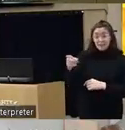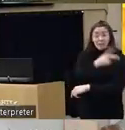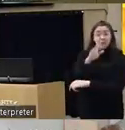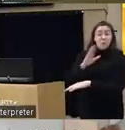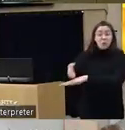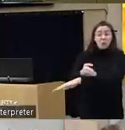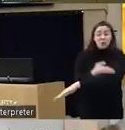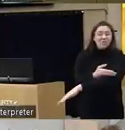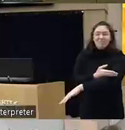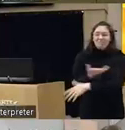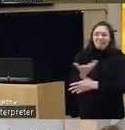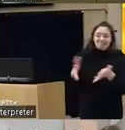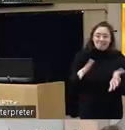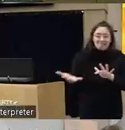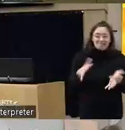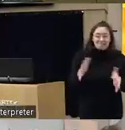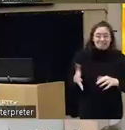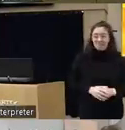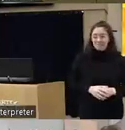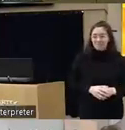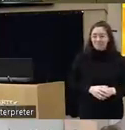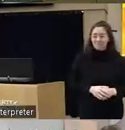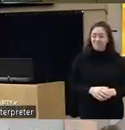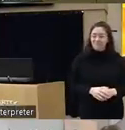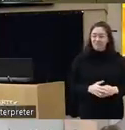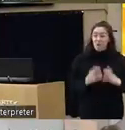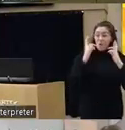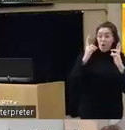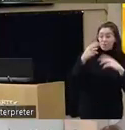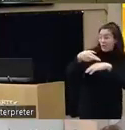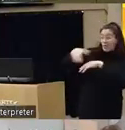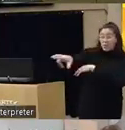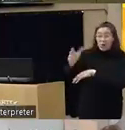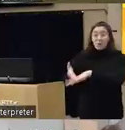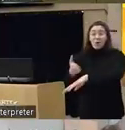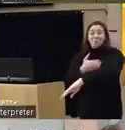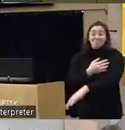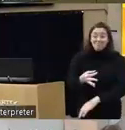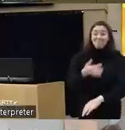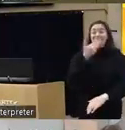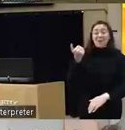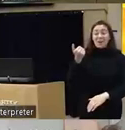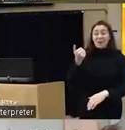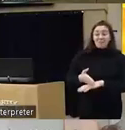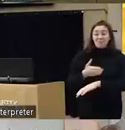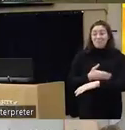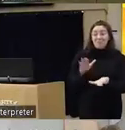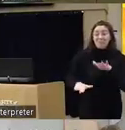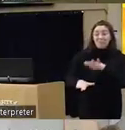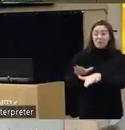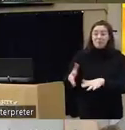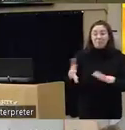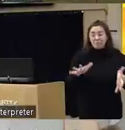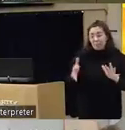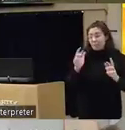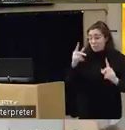know, it's an idealized form to think that, you know, everyone's going to get better with X amount of sessions or with the first step. So,